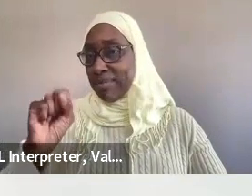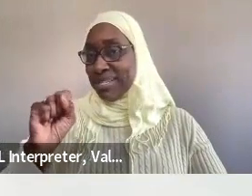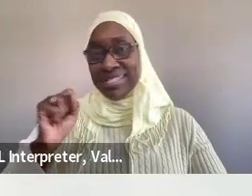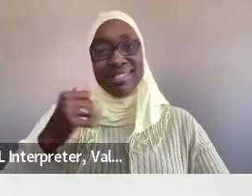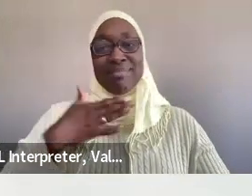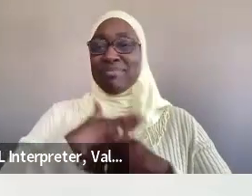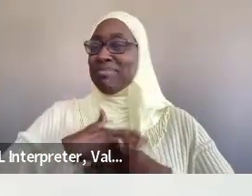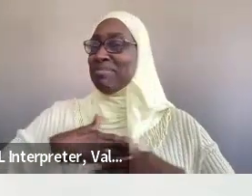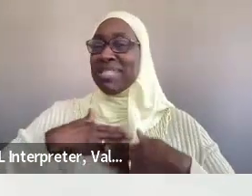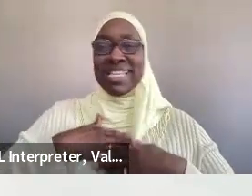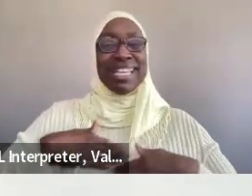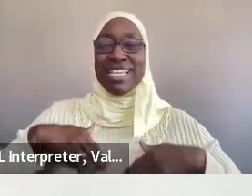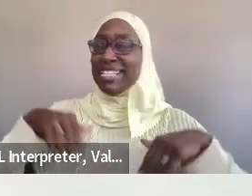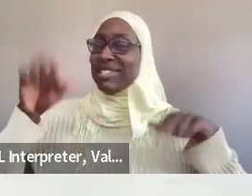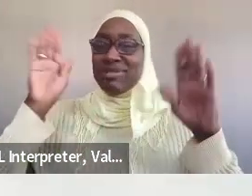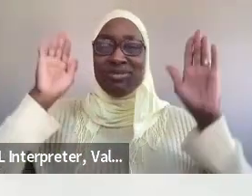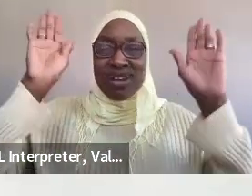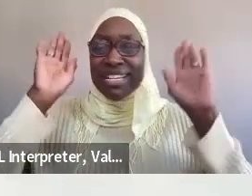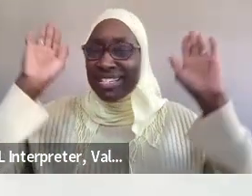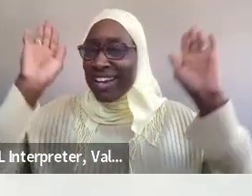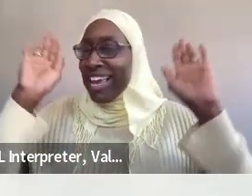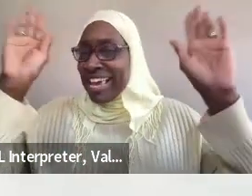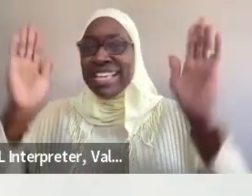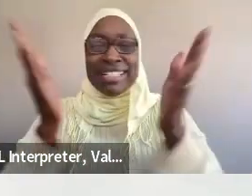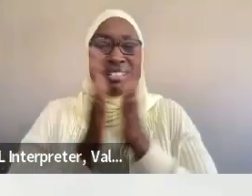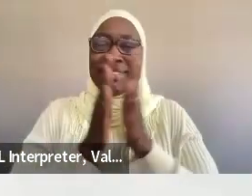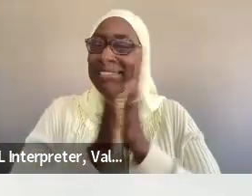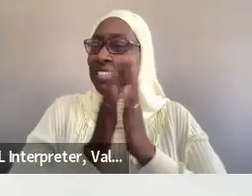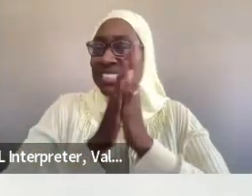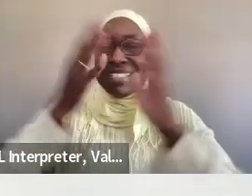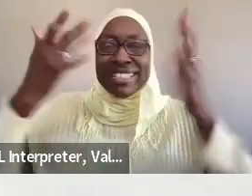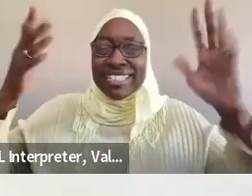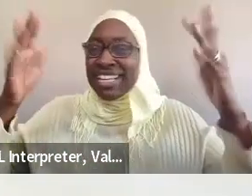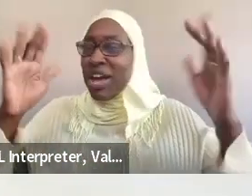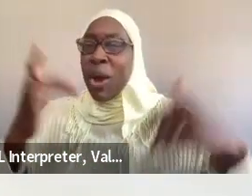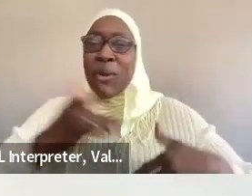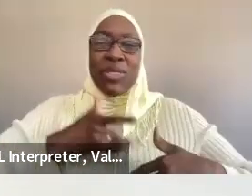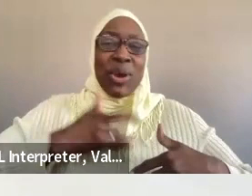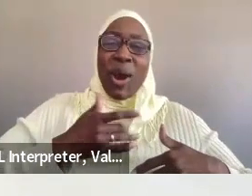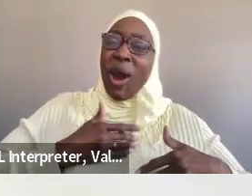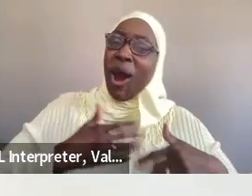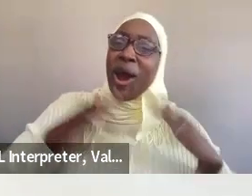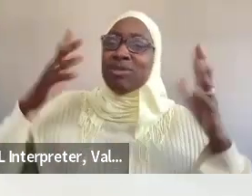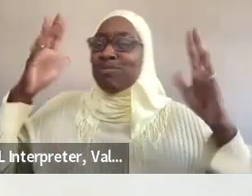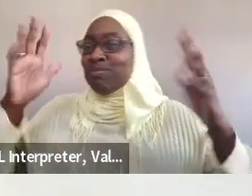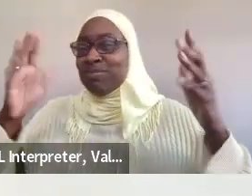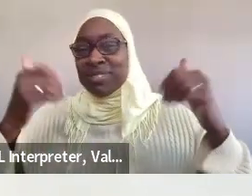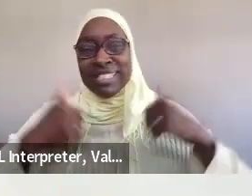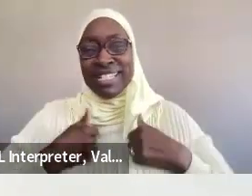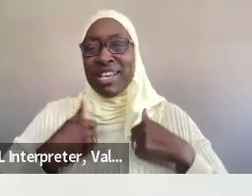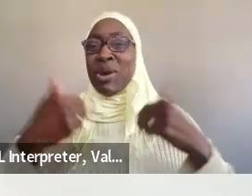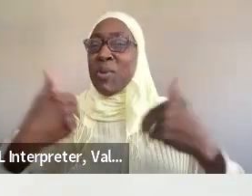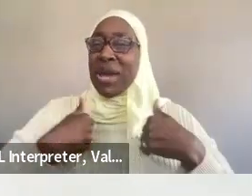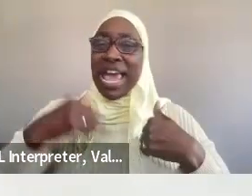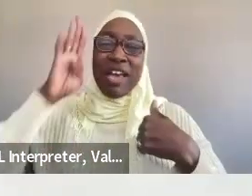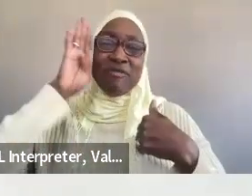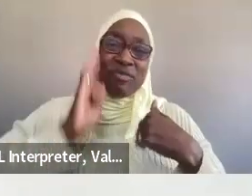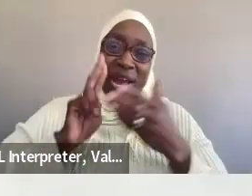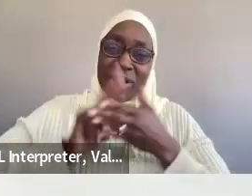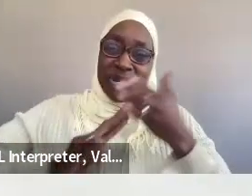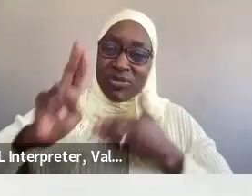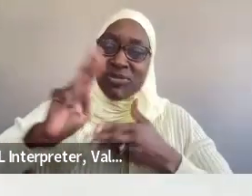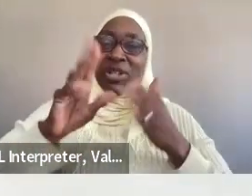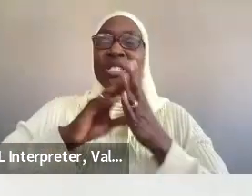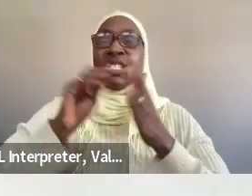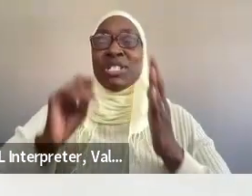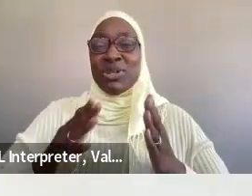like, raise your hands or clap, or I don't know, with your heart, cheer on the fact that we have Brown University students.